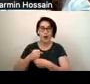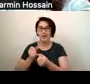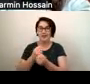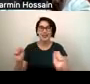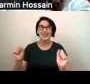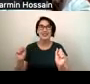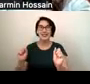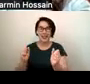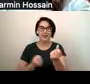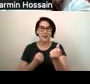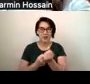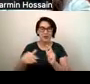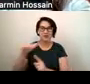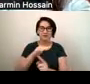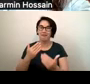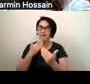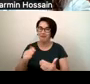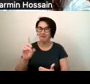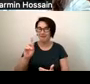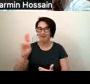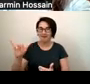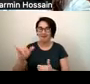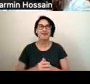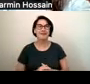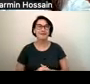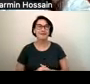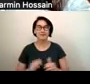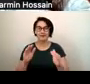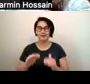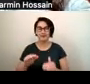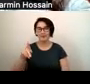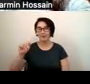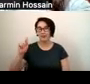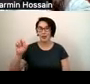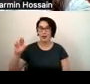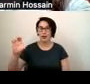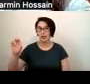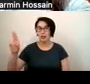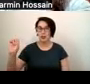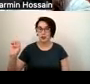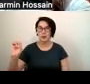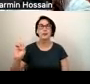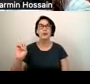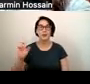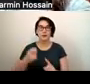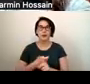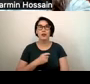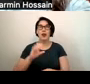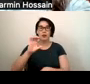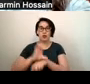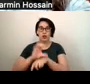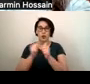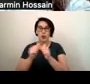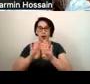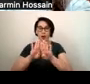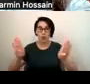Thanks for joining us, Danny. We have Pastor Q with us today, as well, from Church Without Walls.